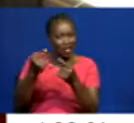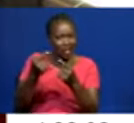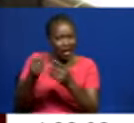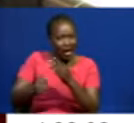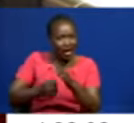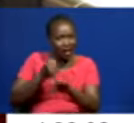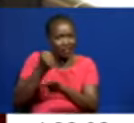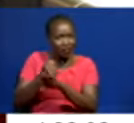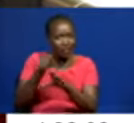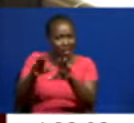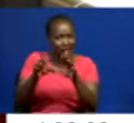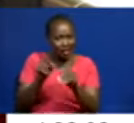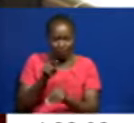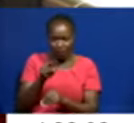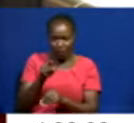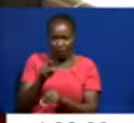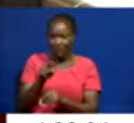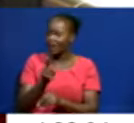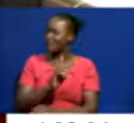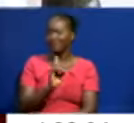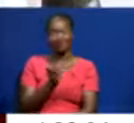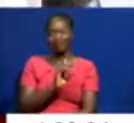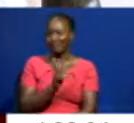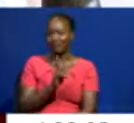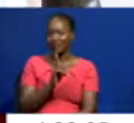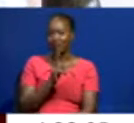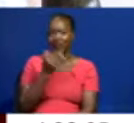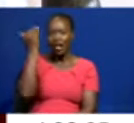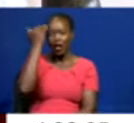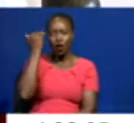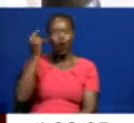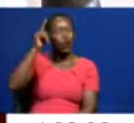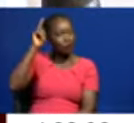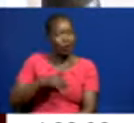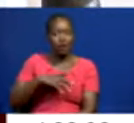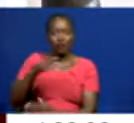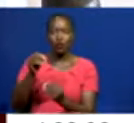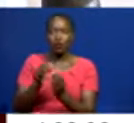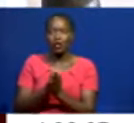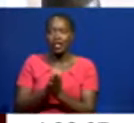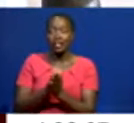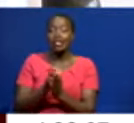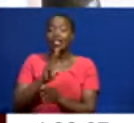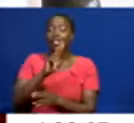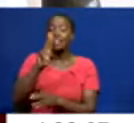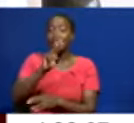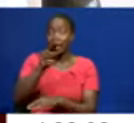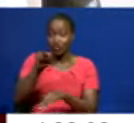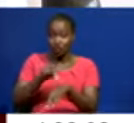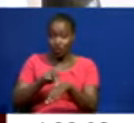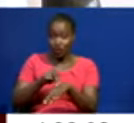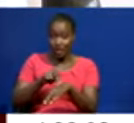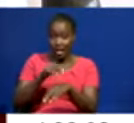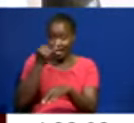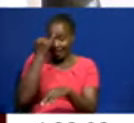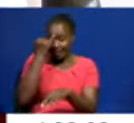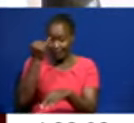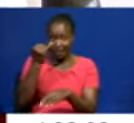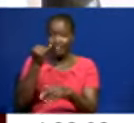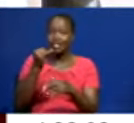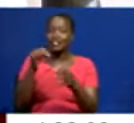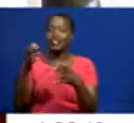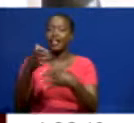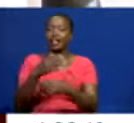appointment, we'll go to court at all levels. The National Intelligence Alliance will continue to advance the Red